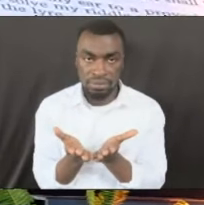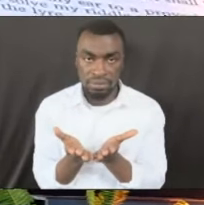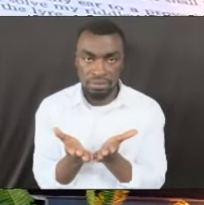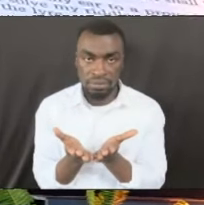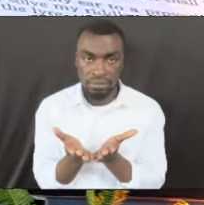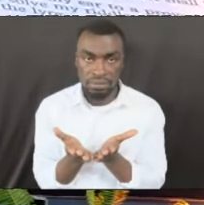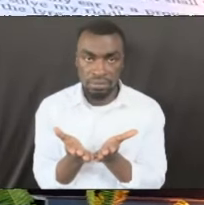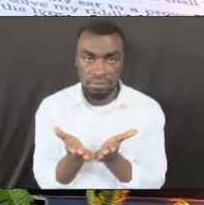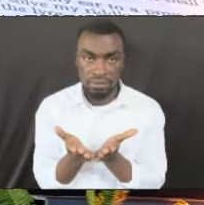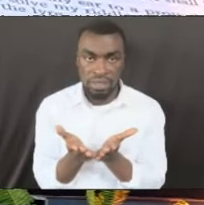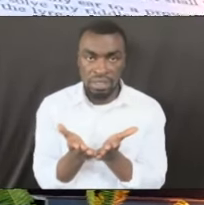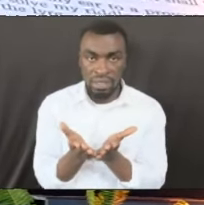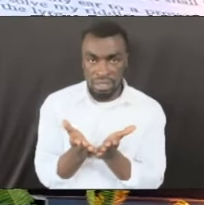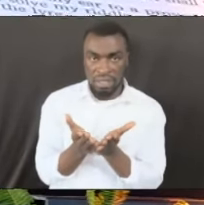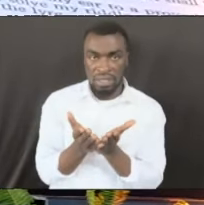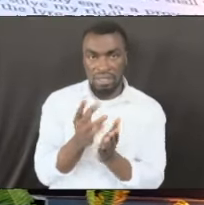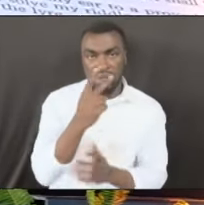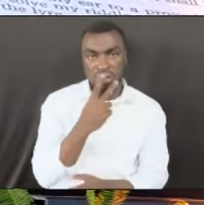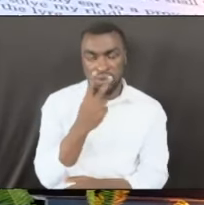page 200.